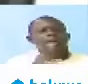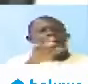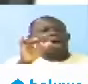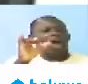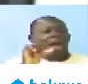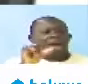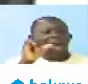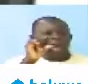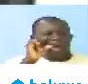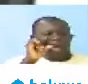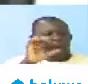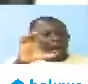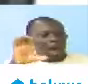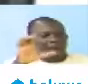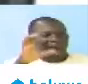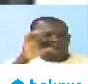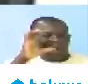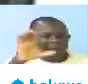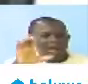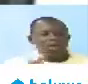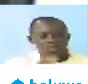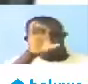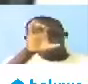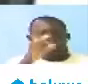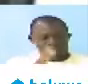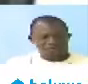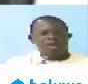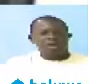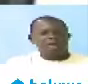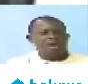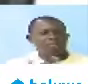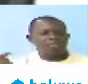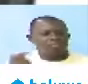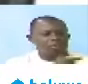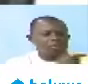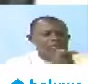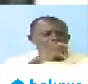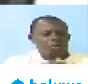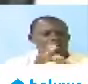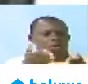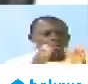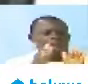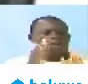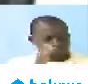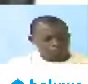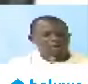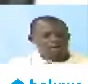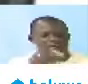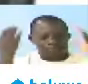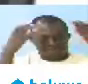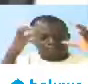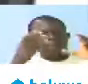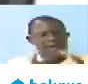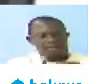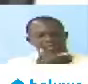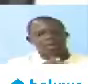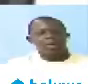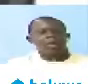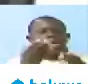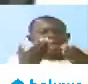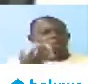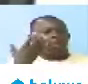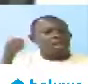So but not a mistake or those for slow. On the way we came, we had a mistake or a problem on the way. We were bring